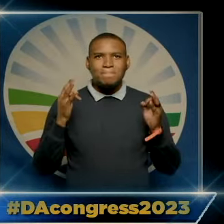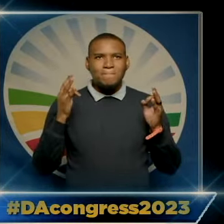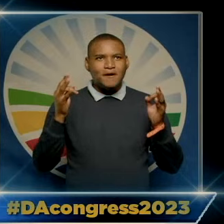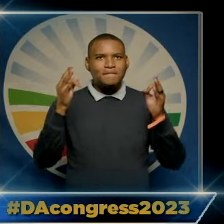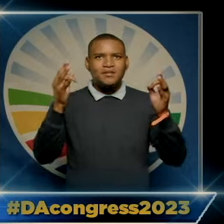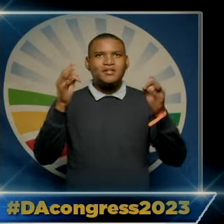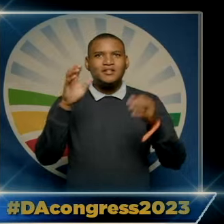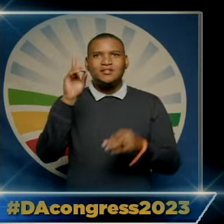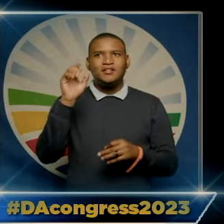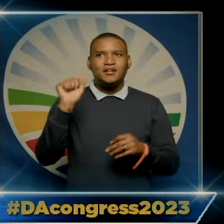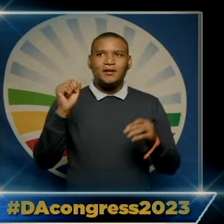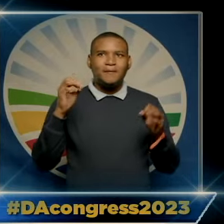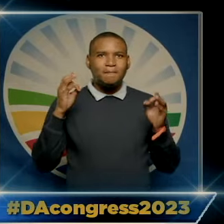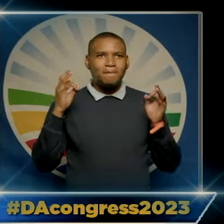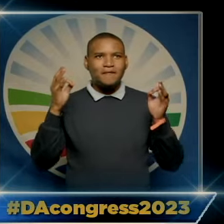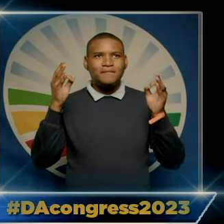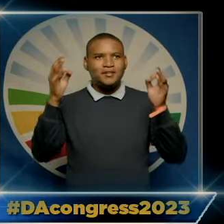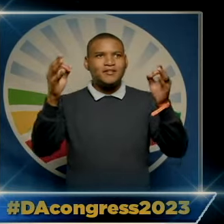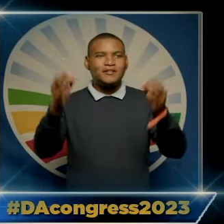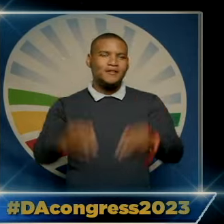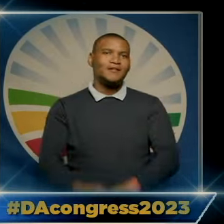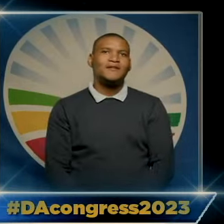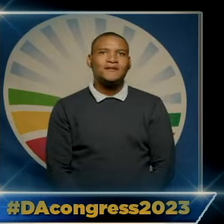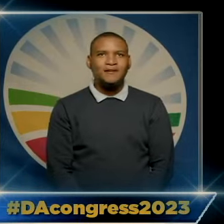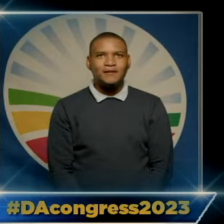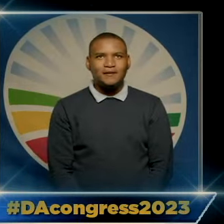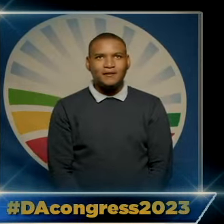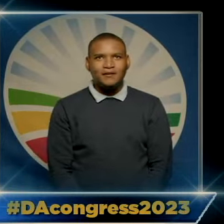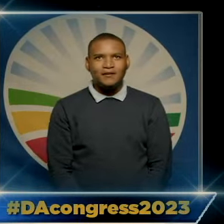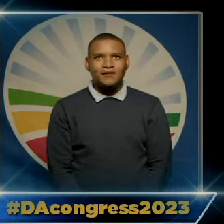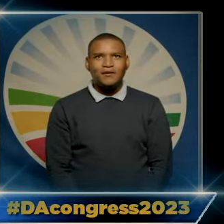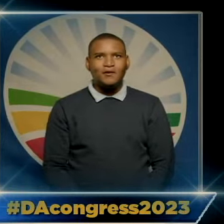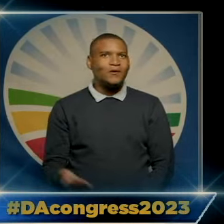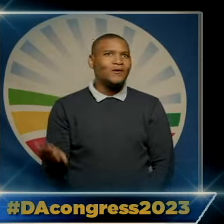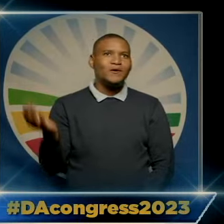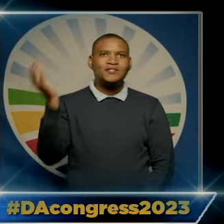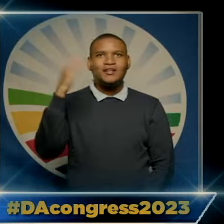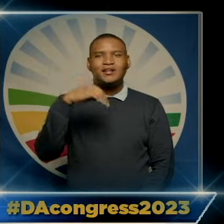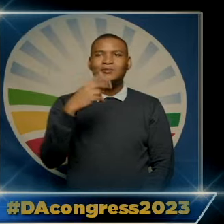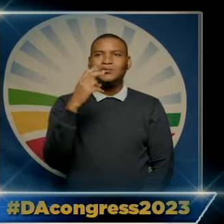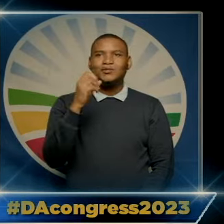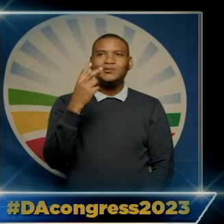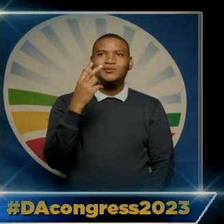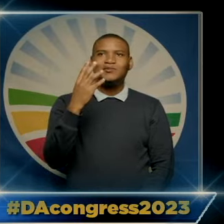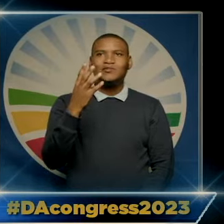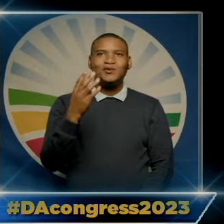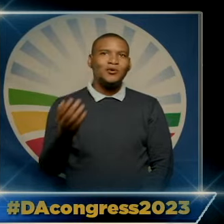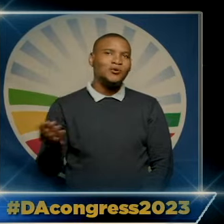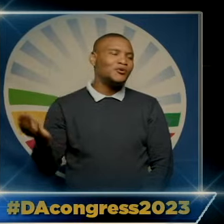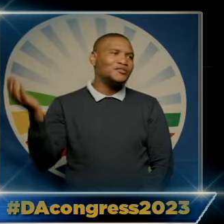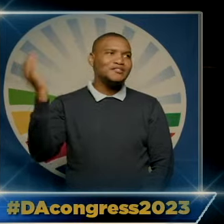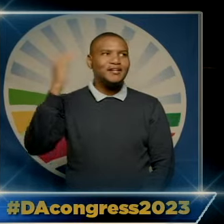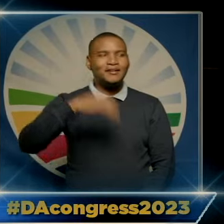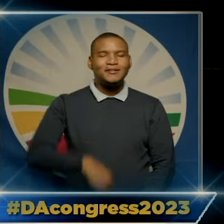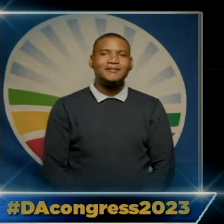Pambili. Pambili! Hoza 2024, Hoza!